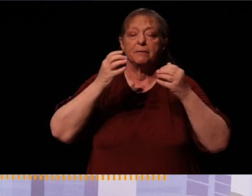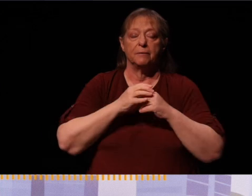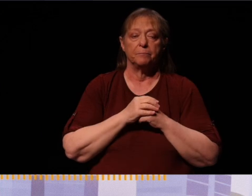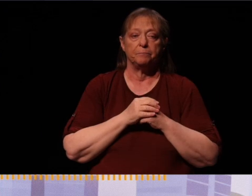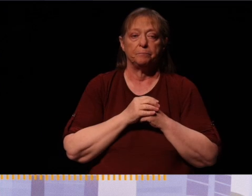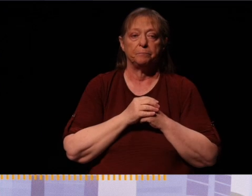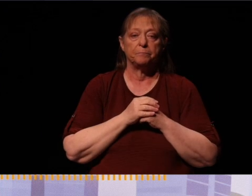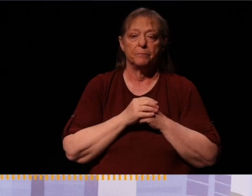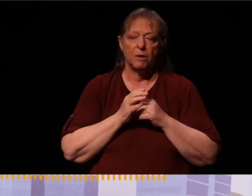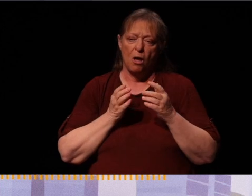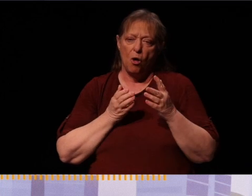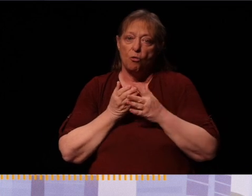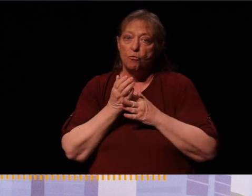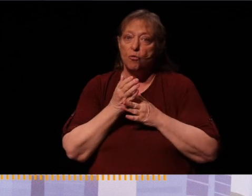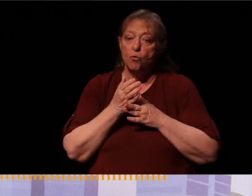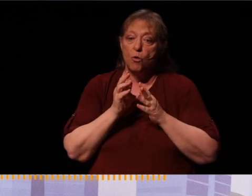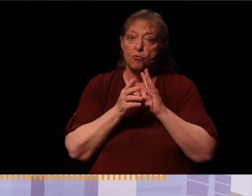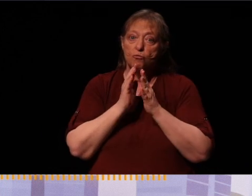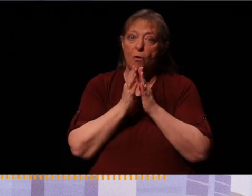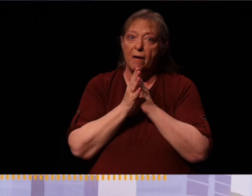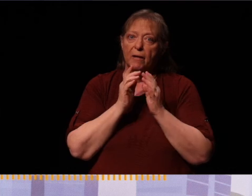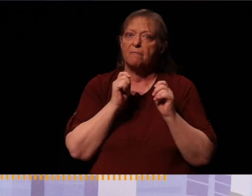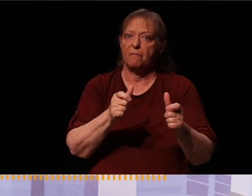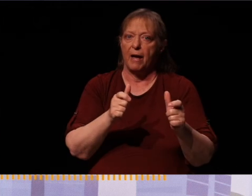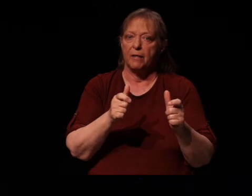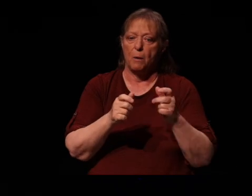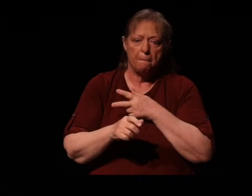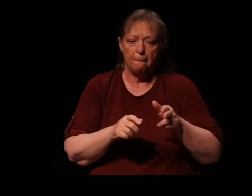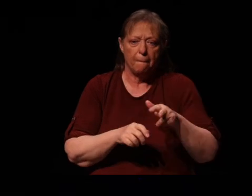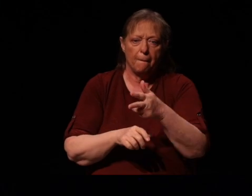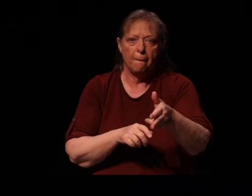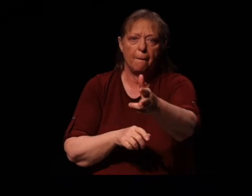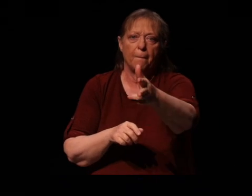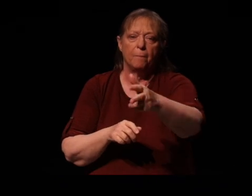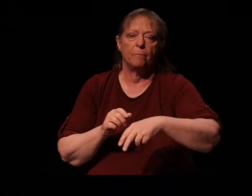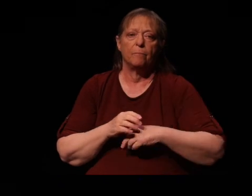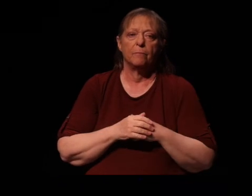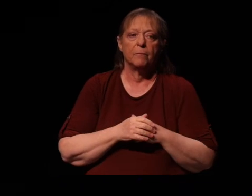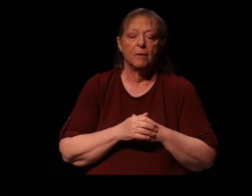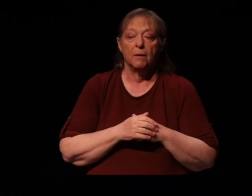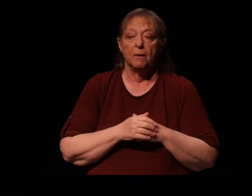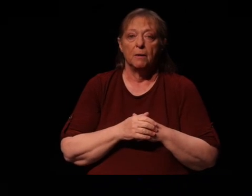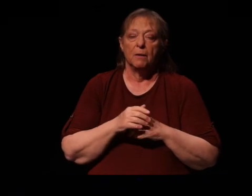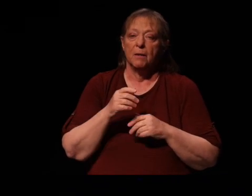Motorcycle ambulances. They get through traffic fast. You got to realize that